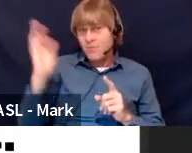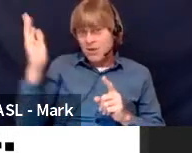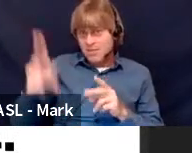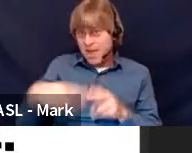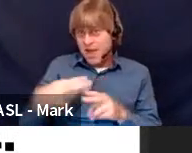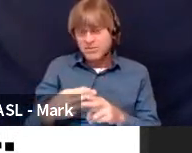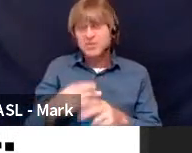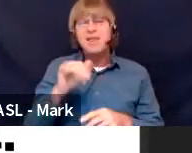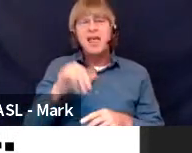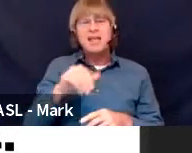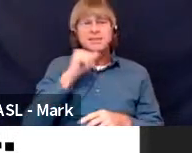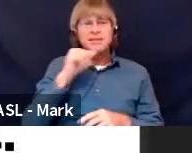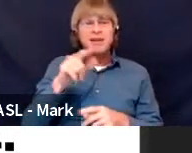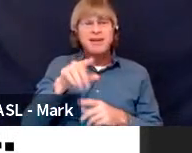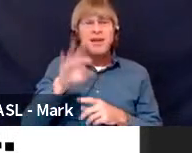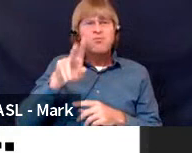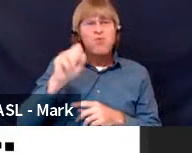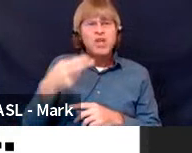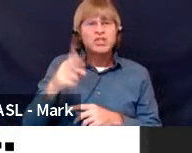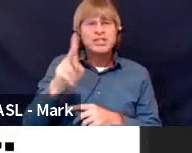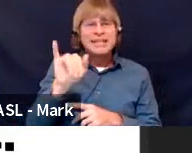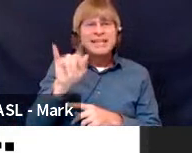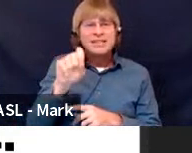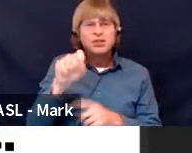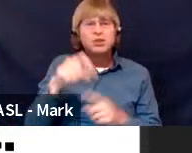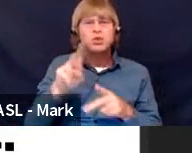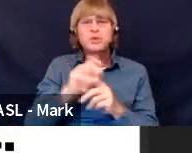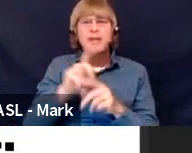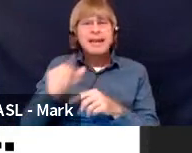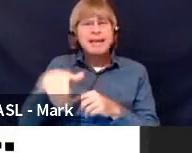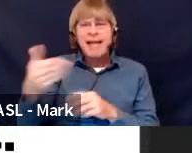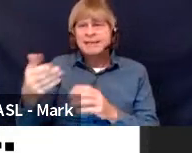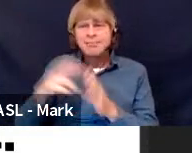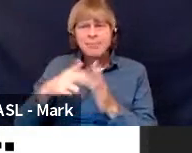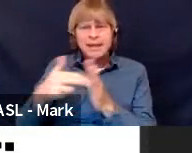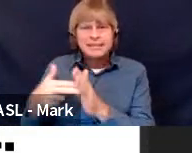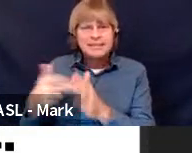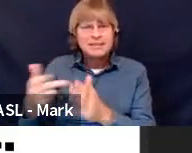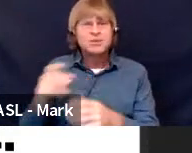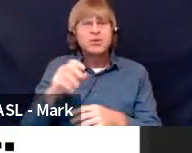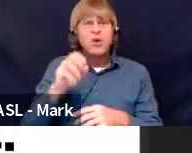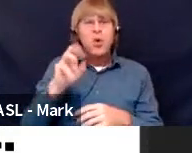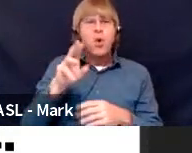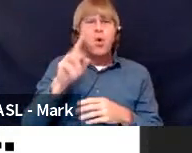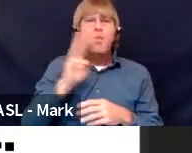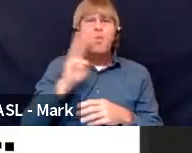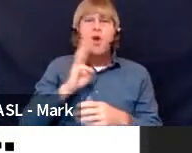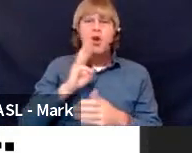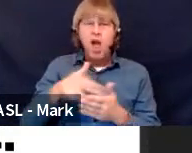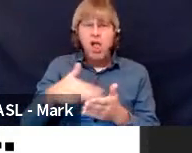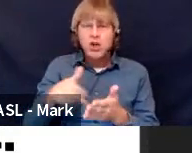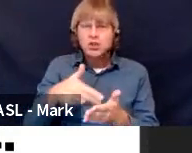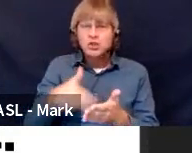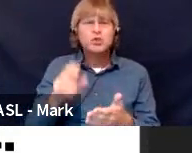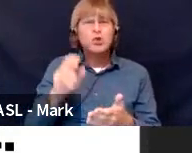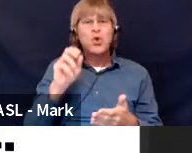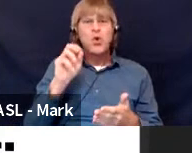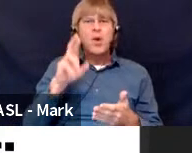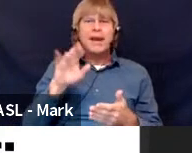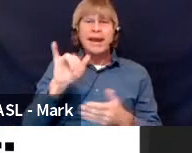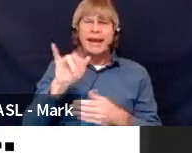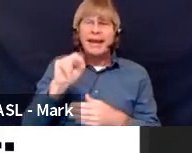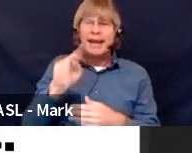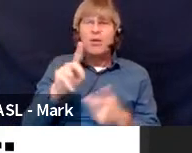It's not about brush kits to use in your next piece or what watercolors to use or